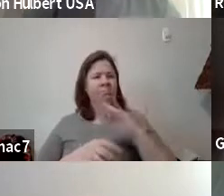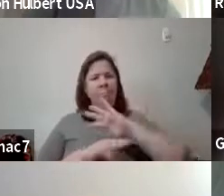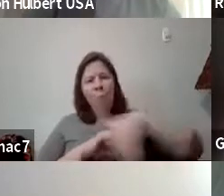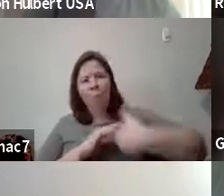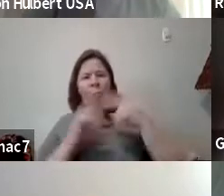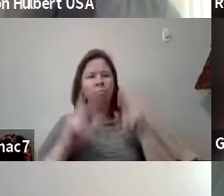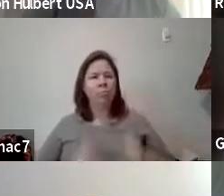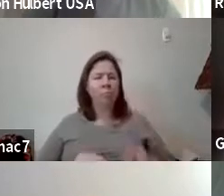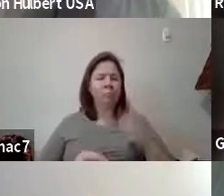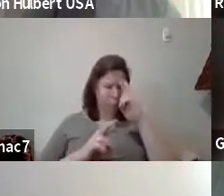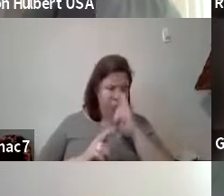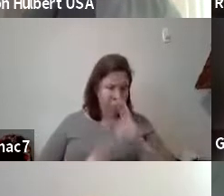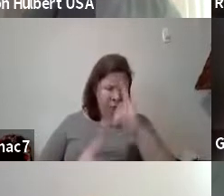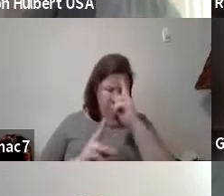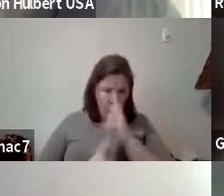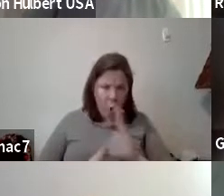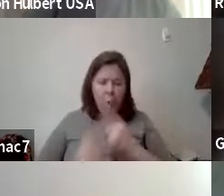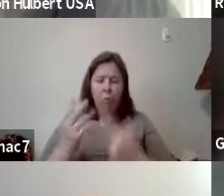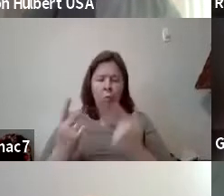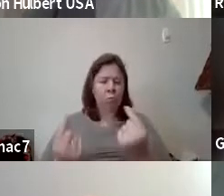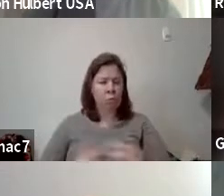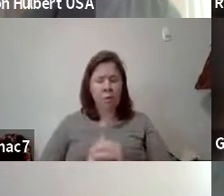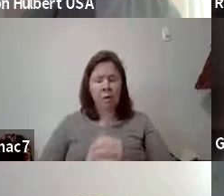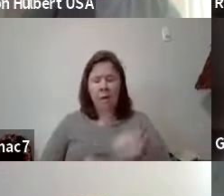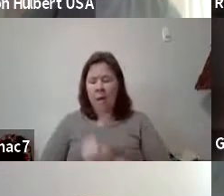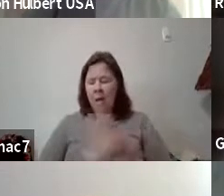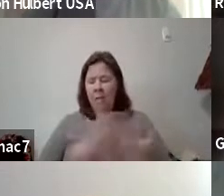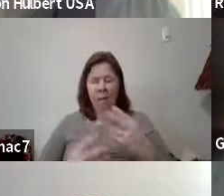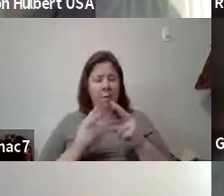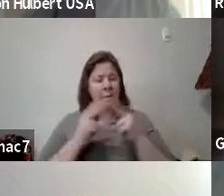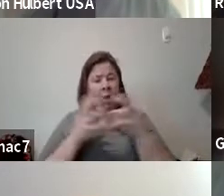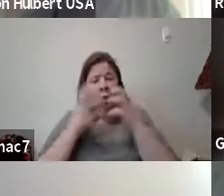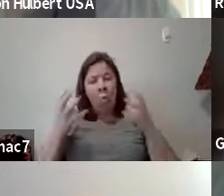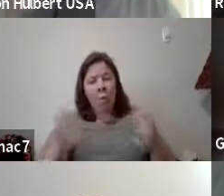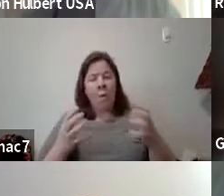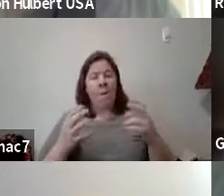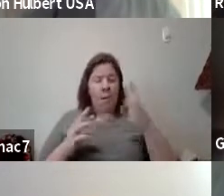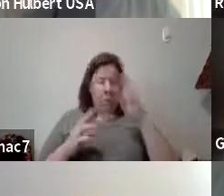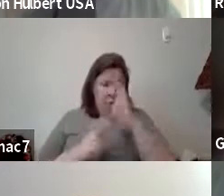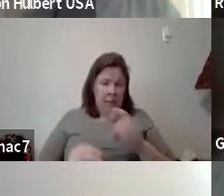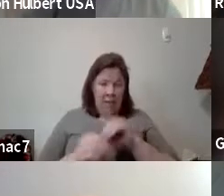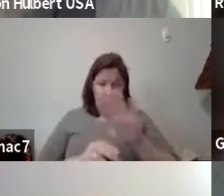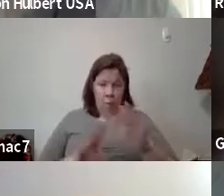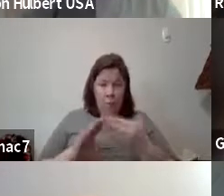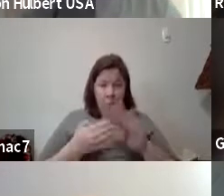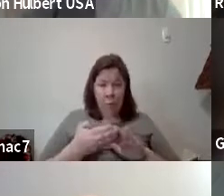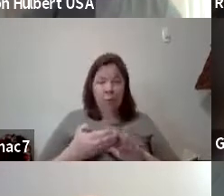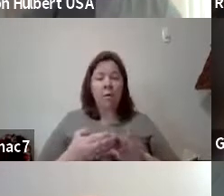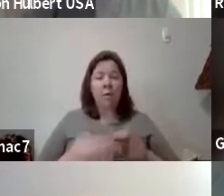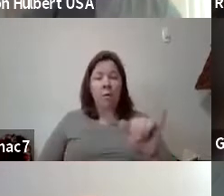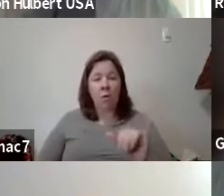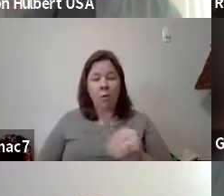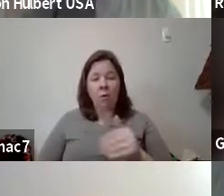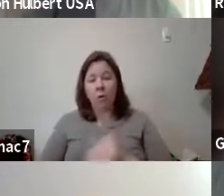respect and honor everything that you've done. You are very well respected in your community as well, in the dentistry, the doctors,